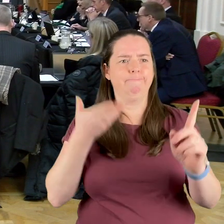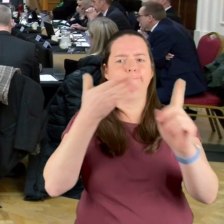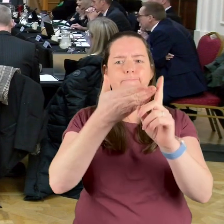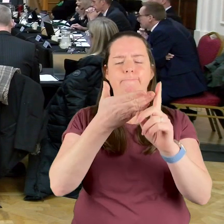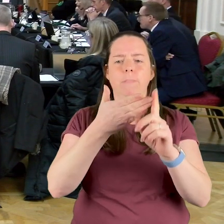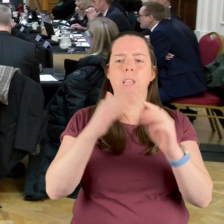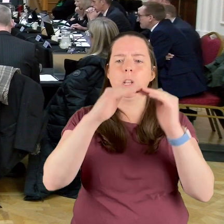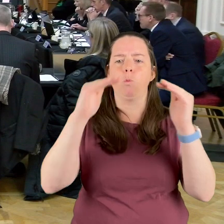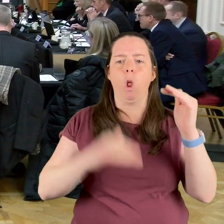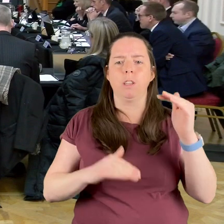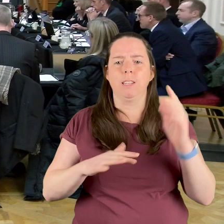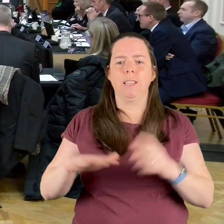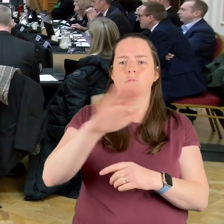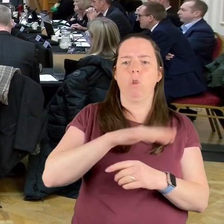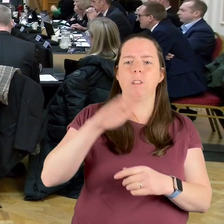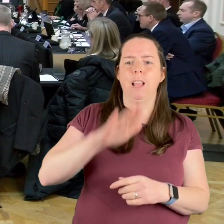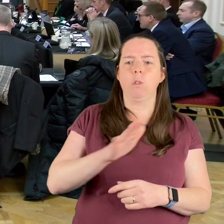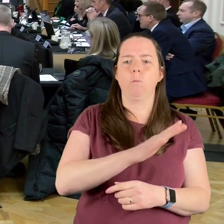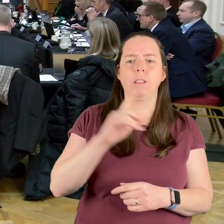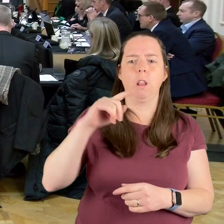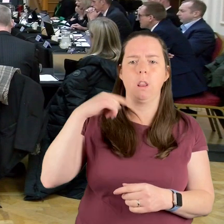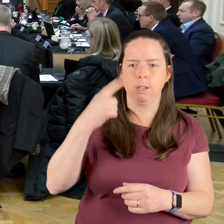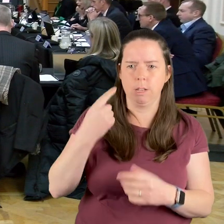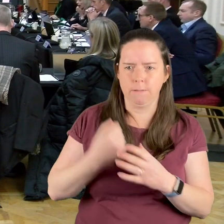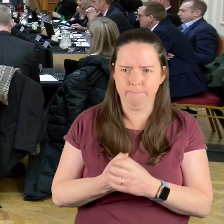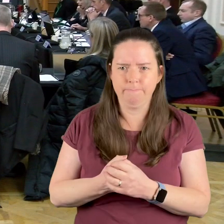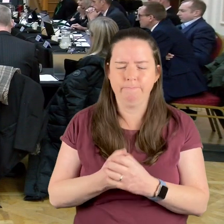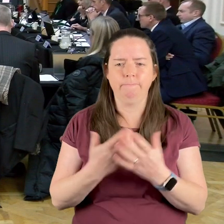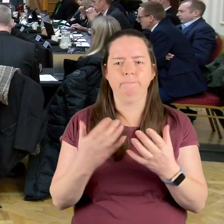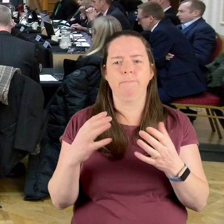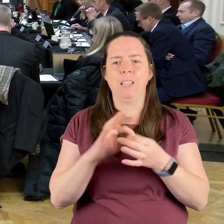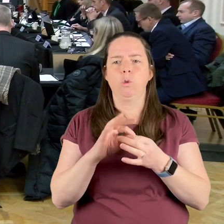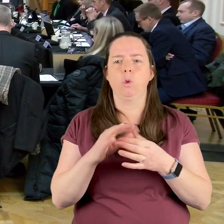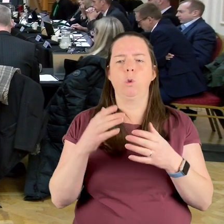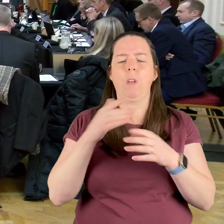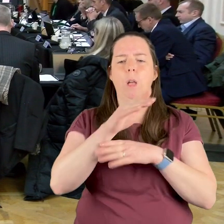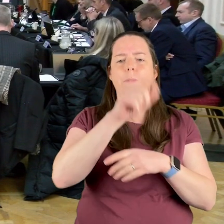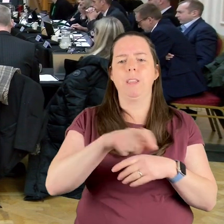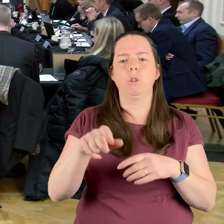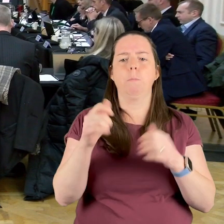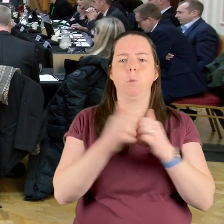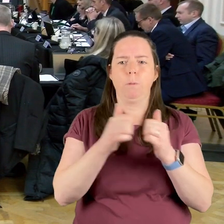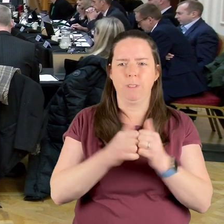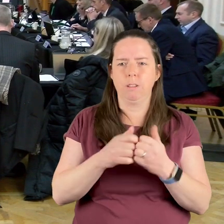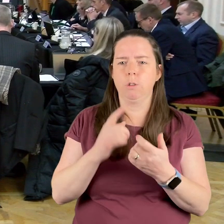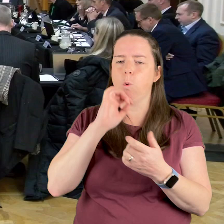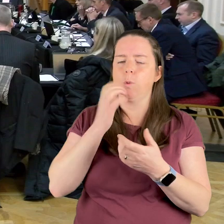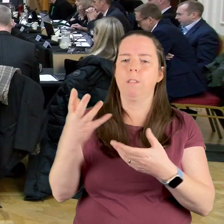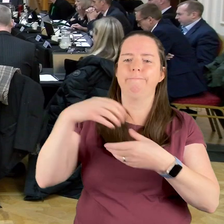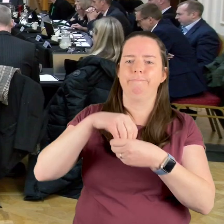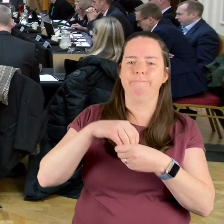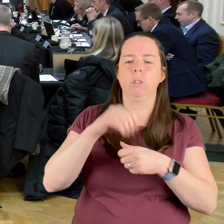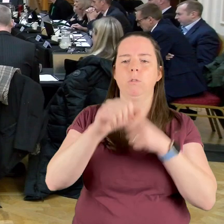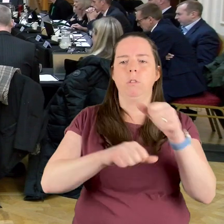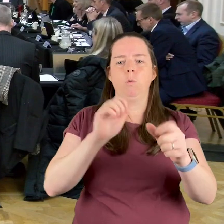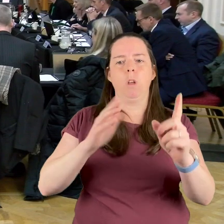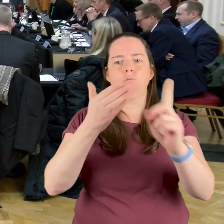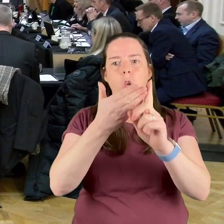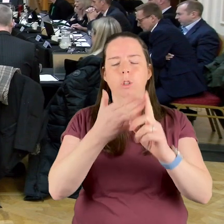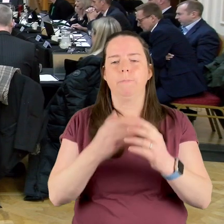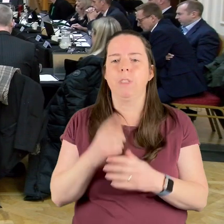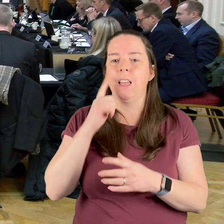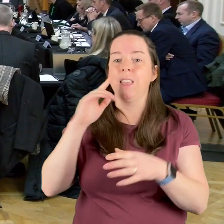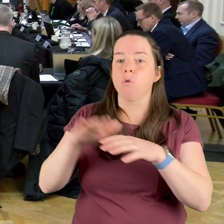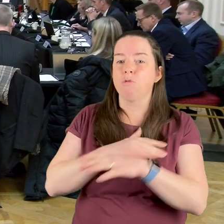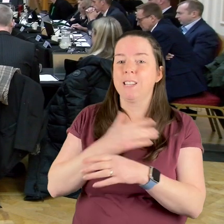take an approach that would help us address the inequalities that lie across South West London vis-a-vis outpatient appointments. So we're going to build that into our